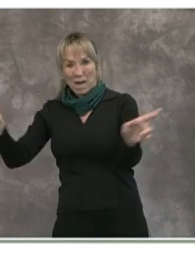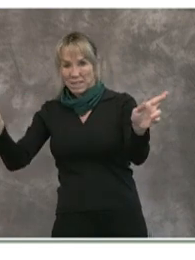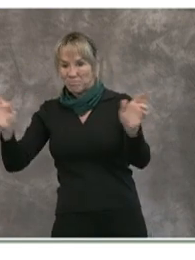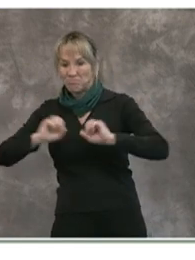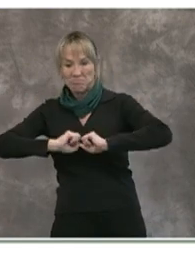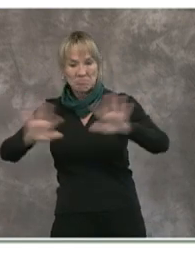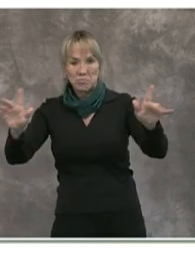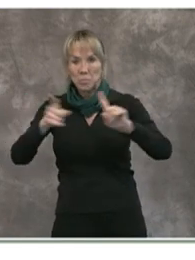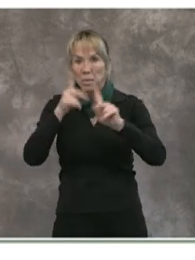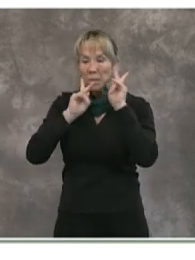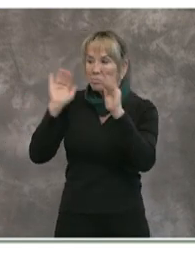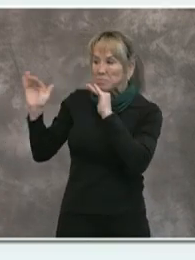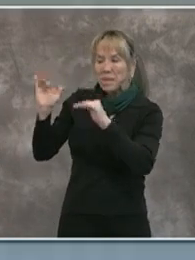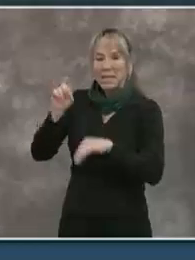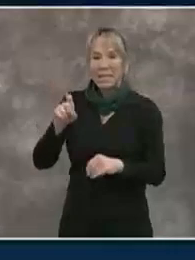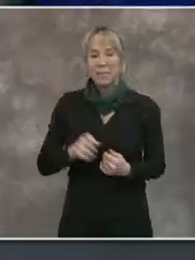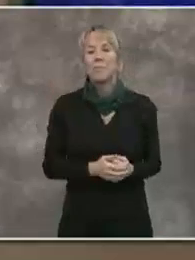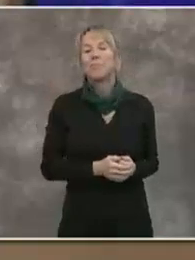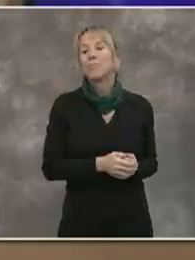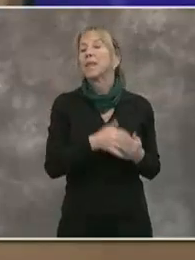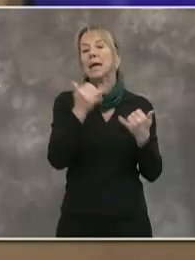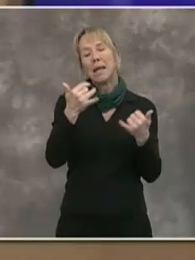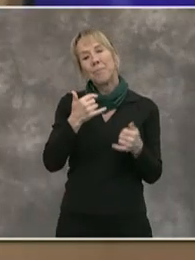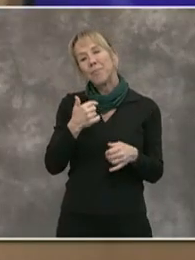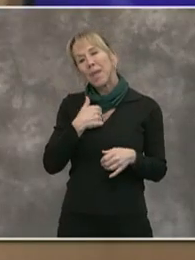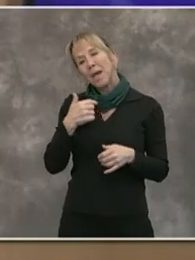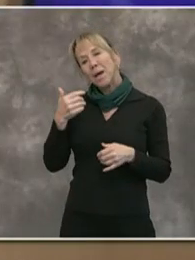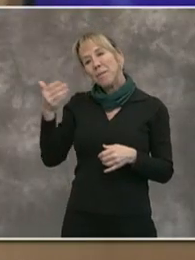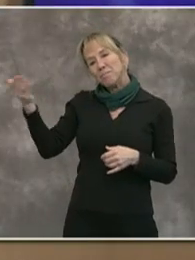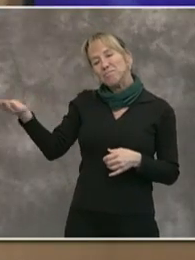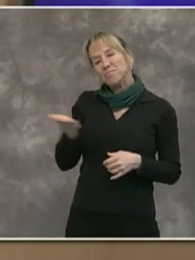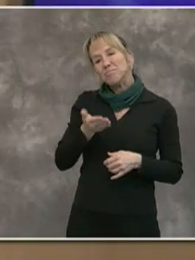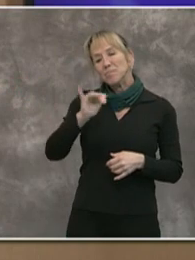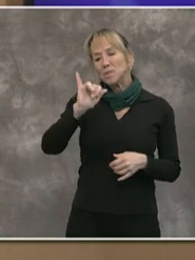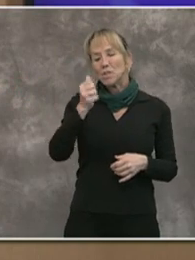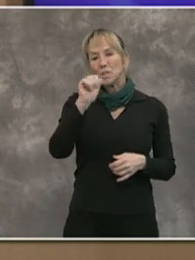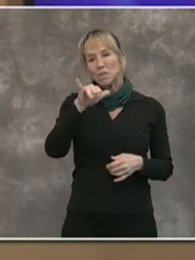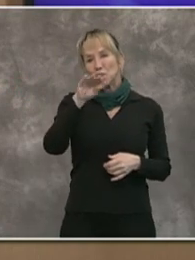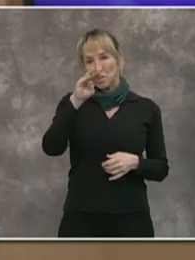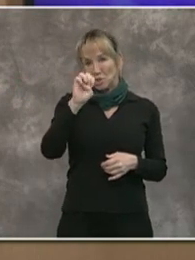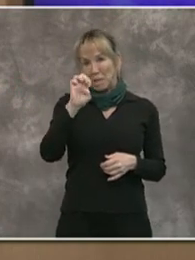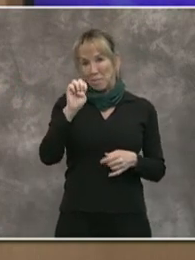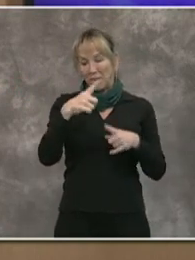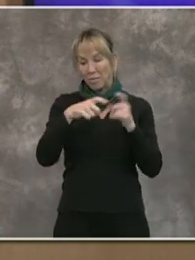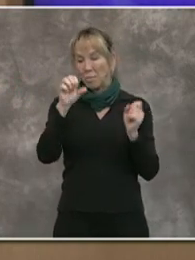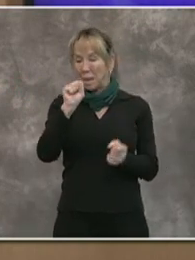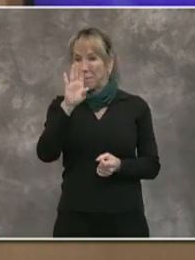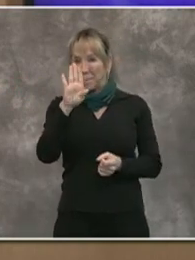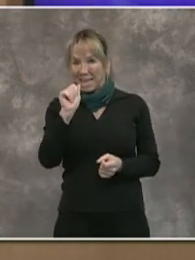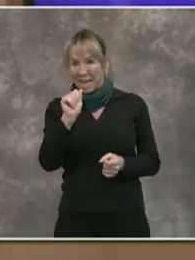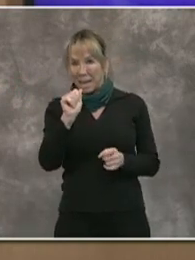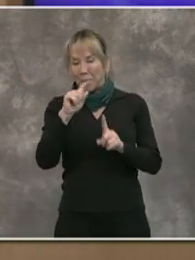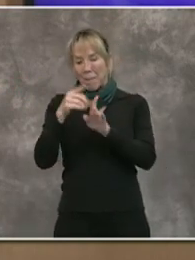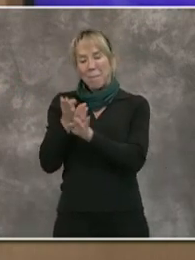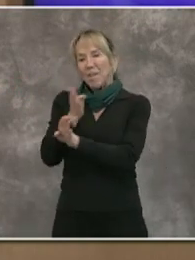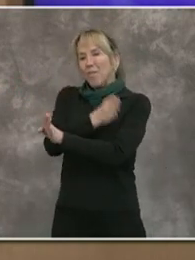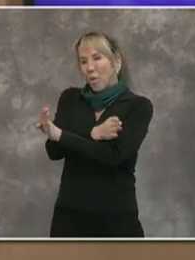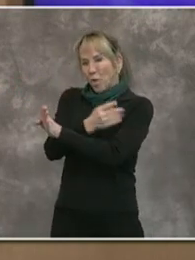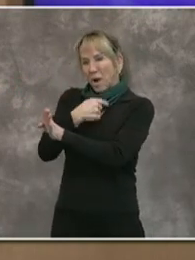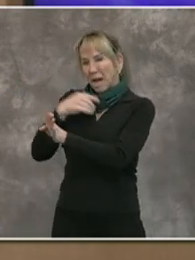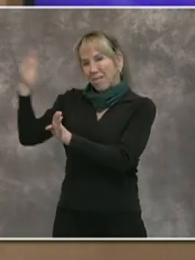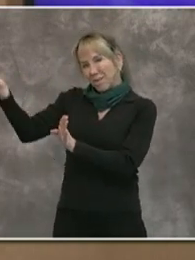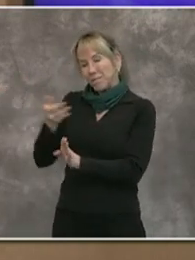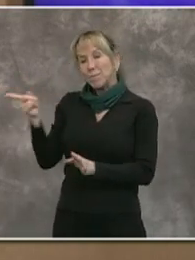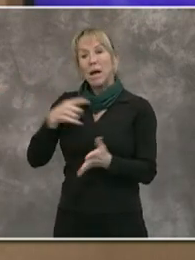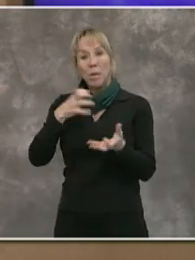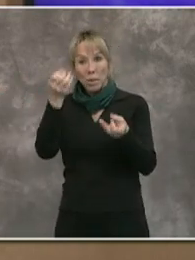Before I introduce Jamie from the SBA to talk about some of the programs that they offer, I want to mention a few state programs that are available